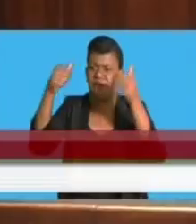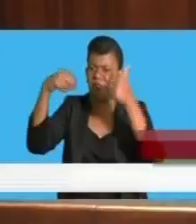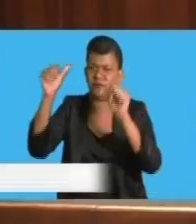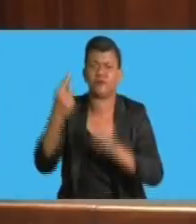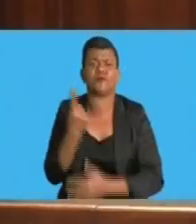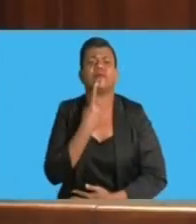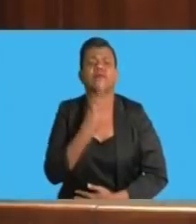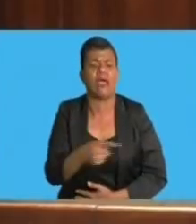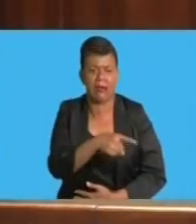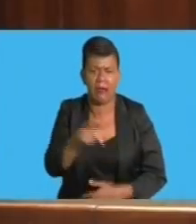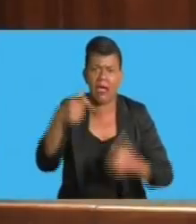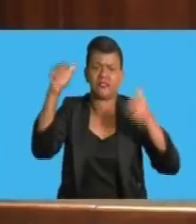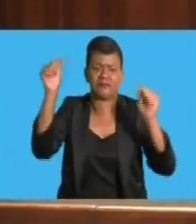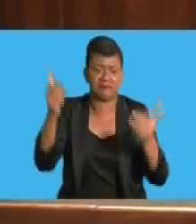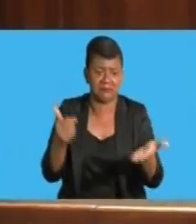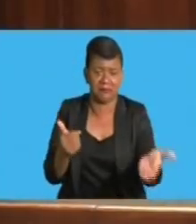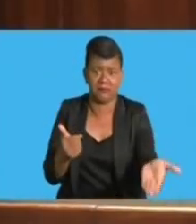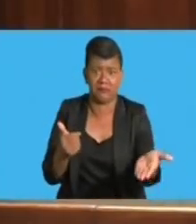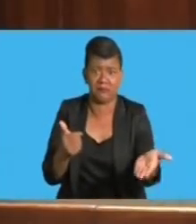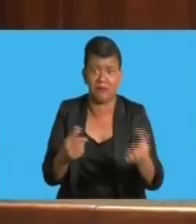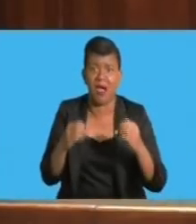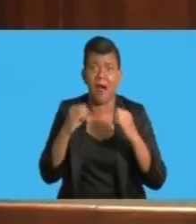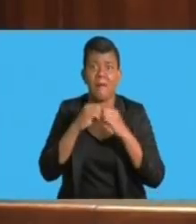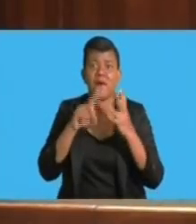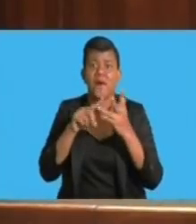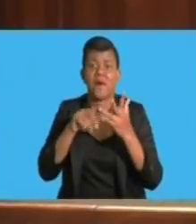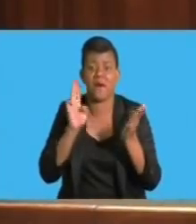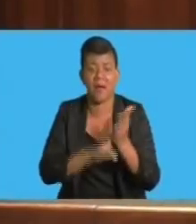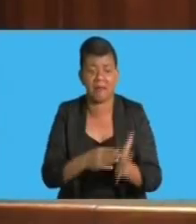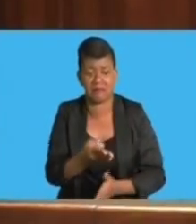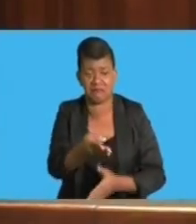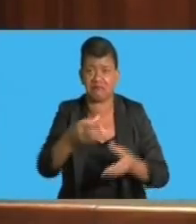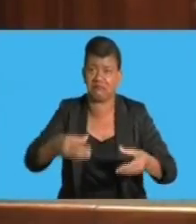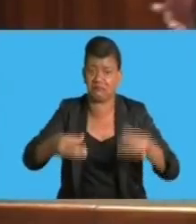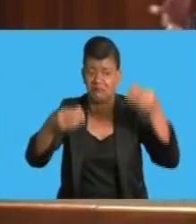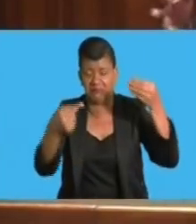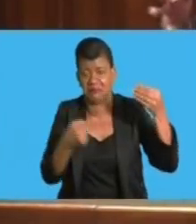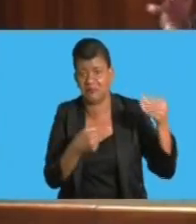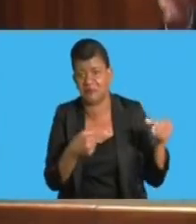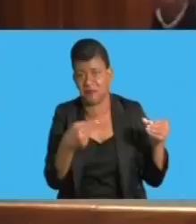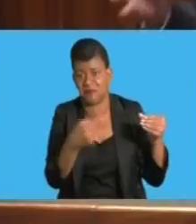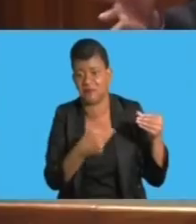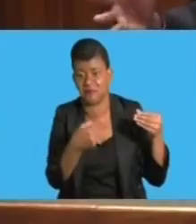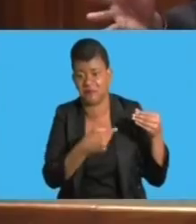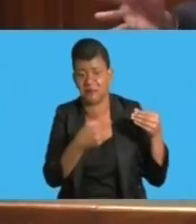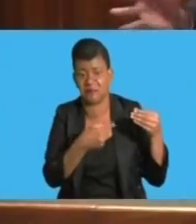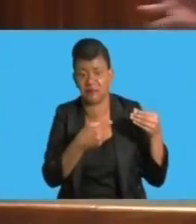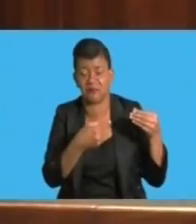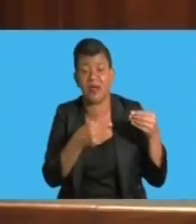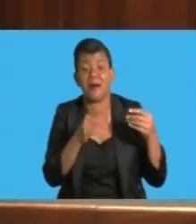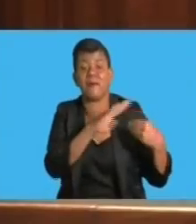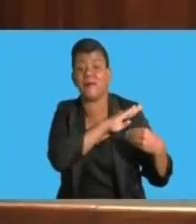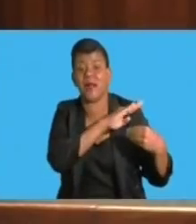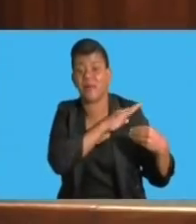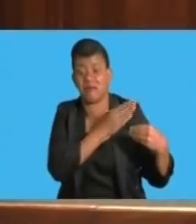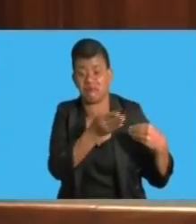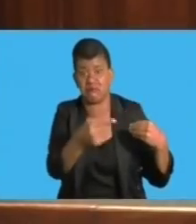This one is boom. Honorable Prime Minister said boom is to clean up. But they have cleaned up all our